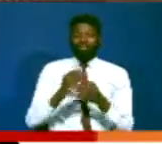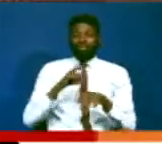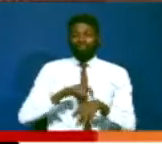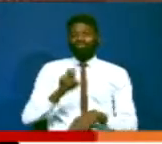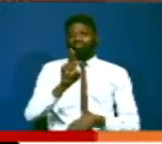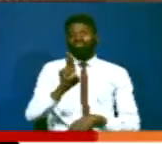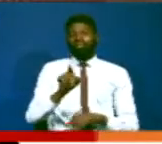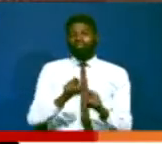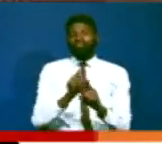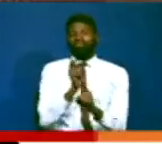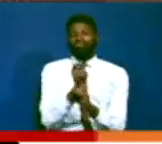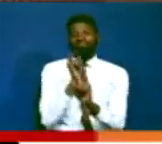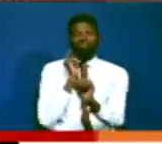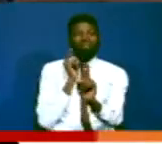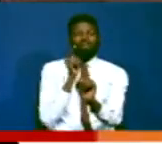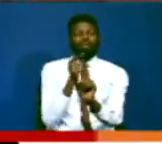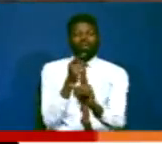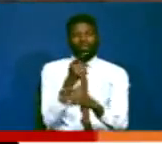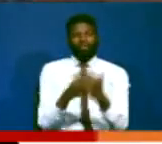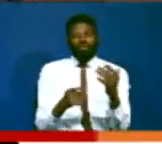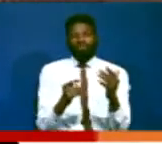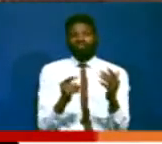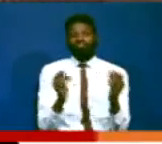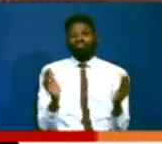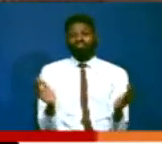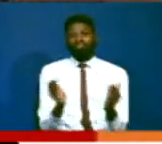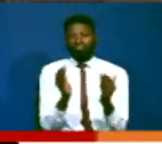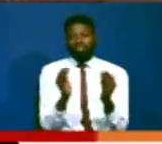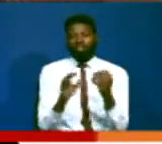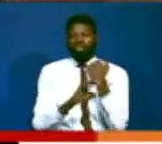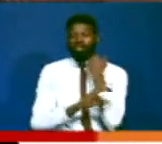to motivate the growth of a country, the growth of the economy of a country.